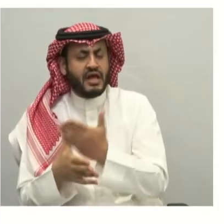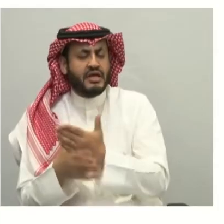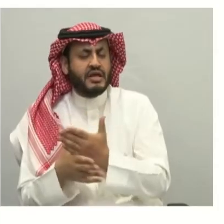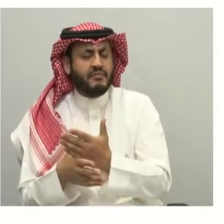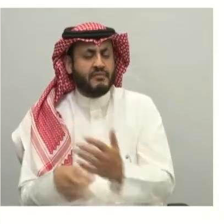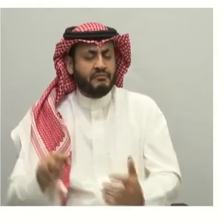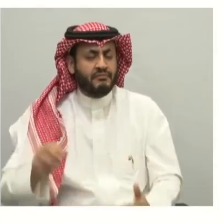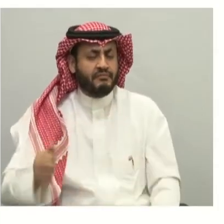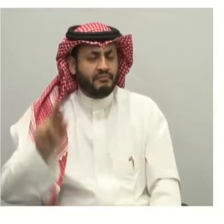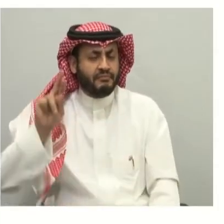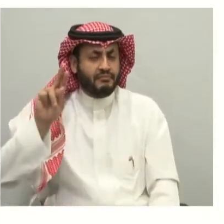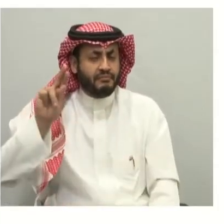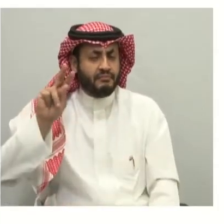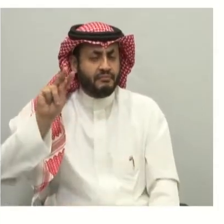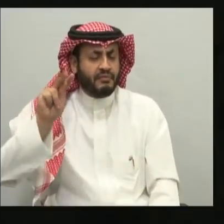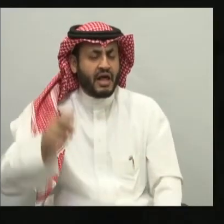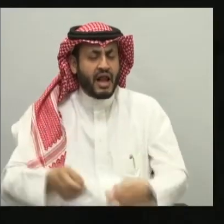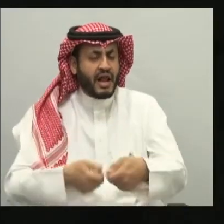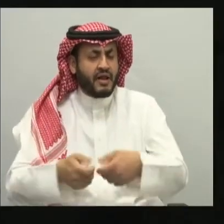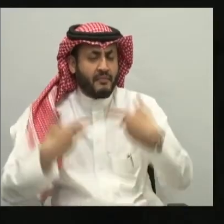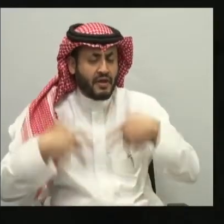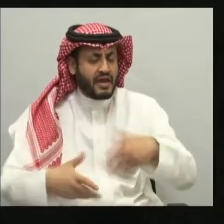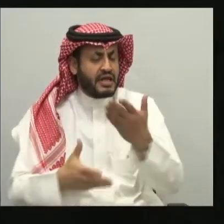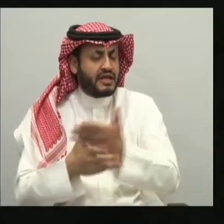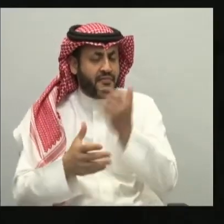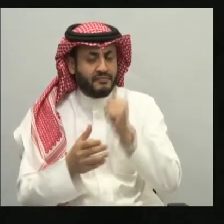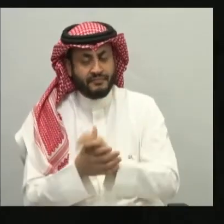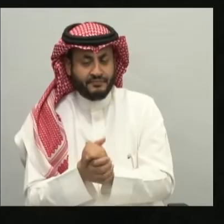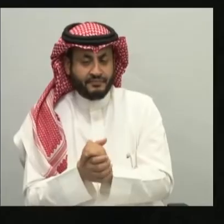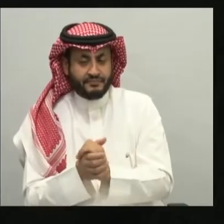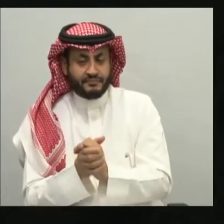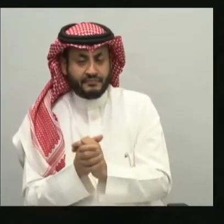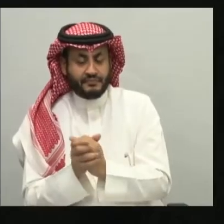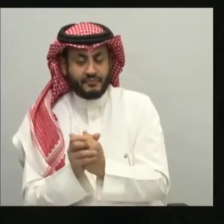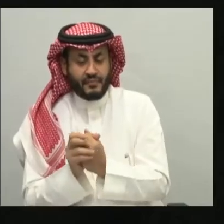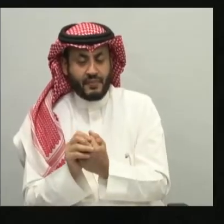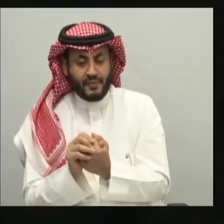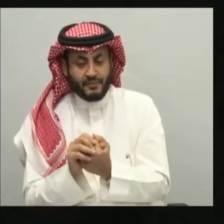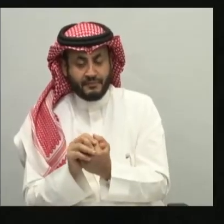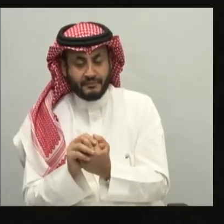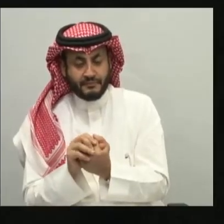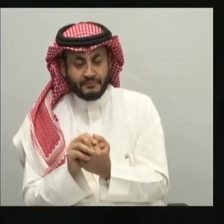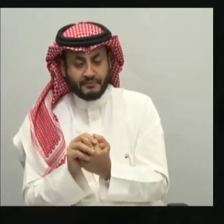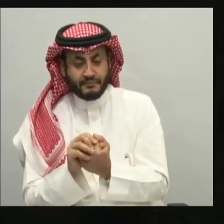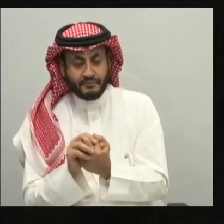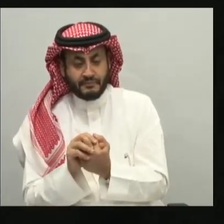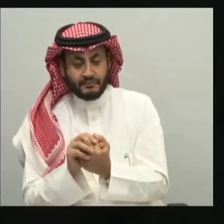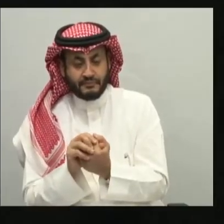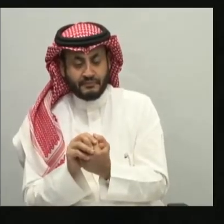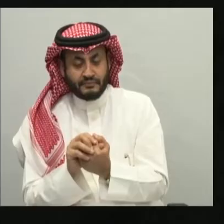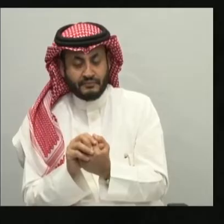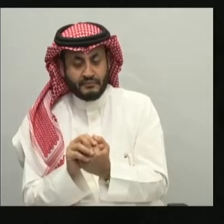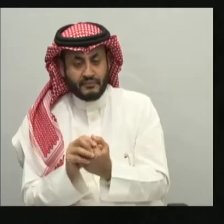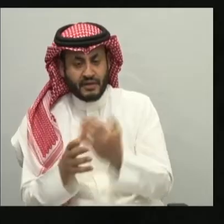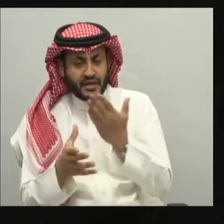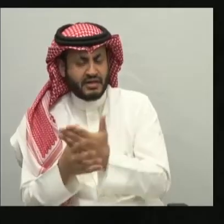clothes? Why is Mark buying clothes? So from the first time you have listened to this, why is Mark